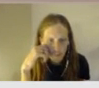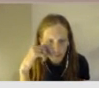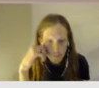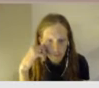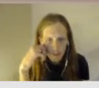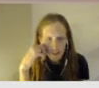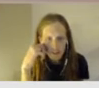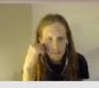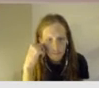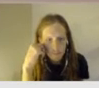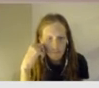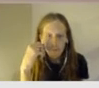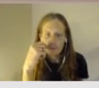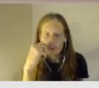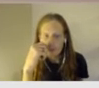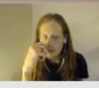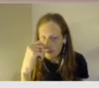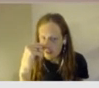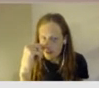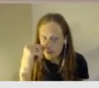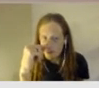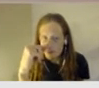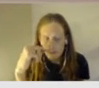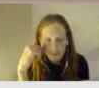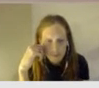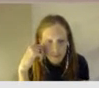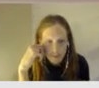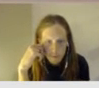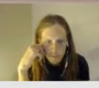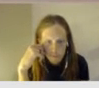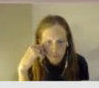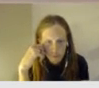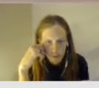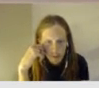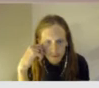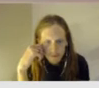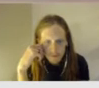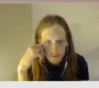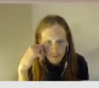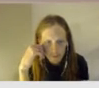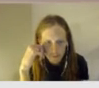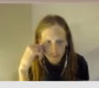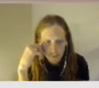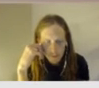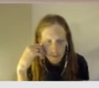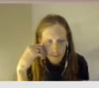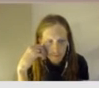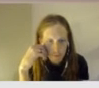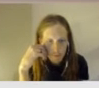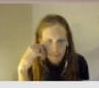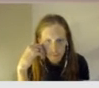so pushing yourself outside the comfort zone, I think, is a huge step toward that goal. Yeah, and I'll get